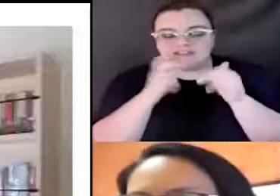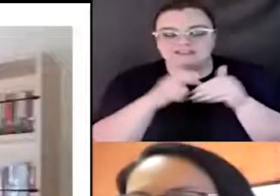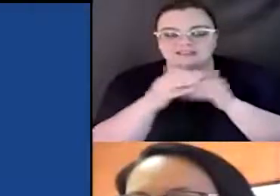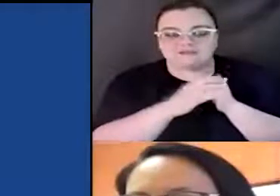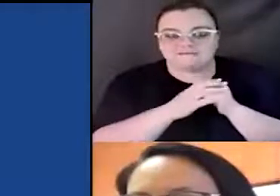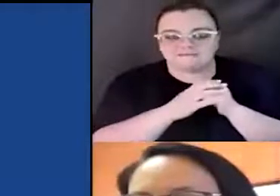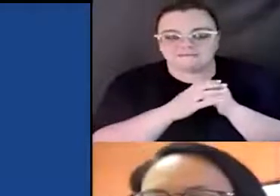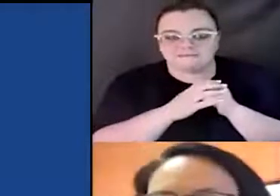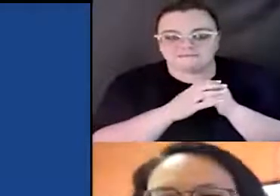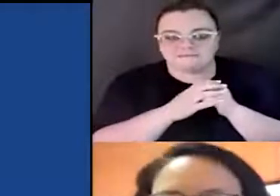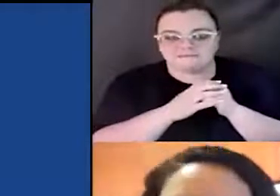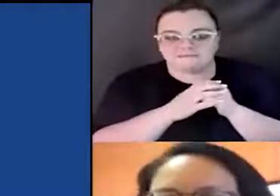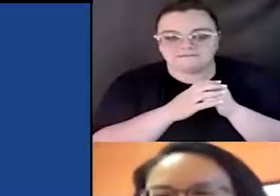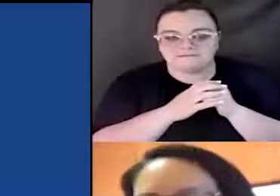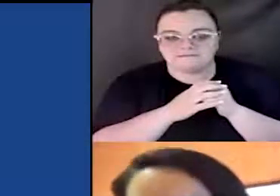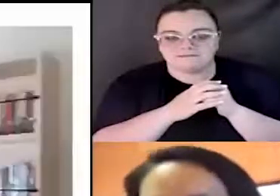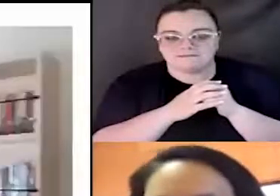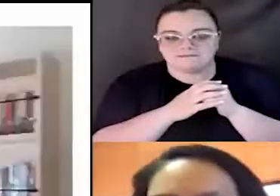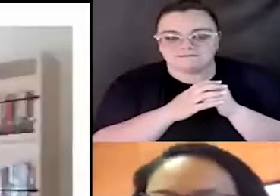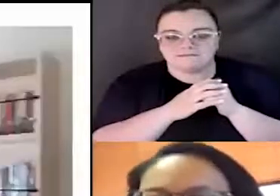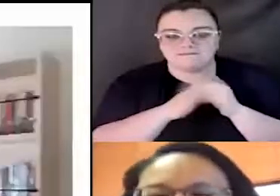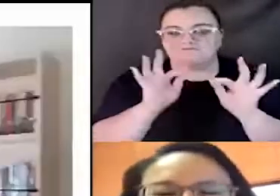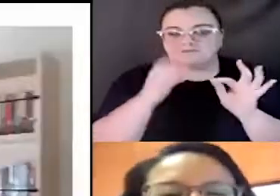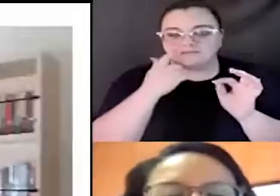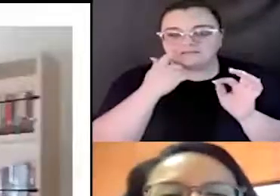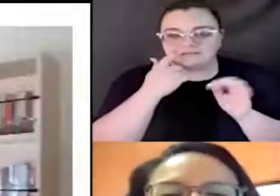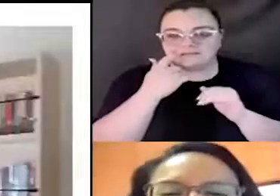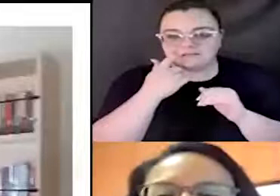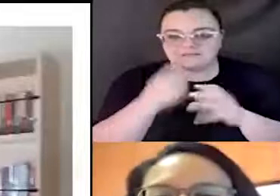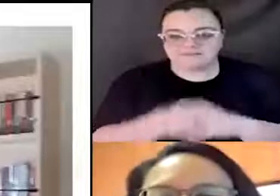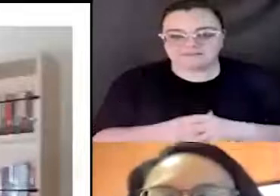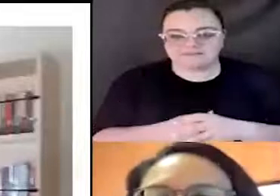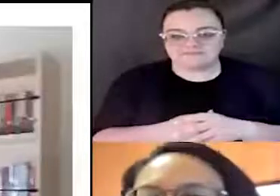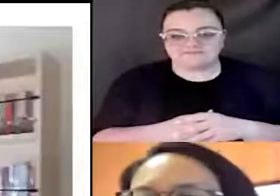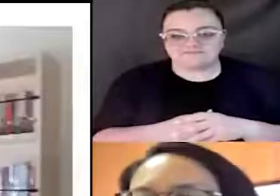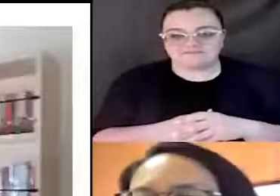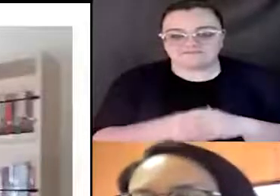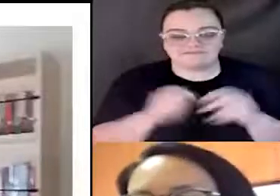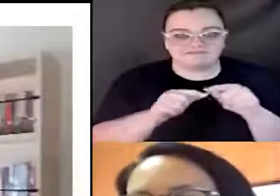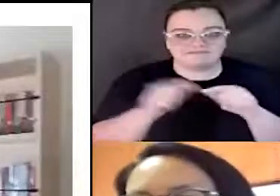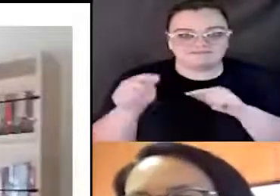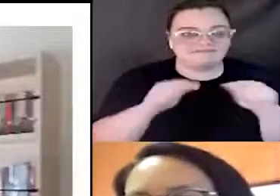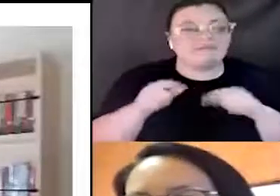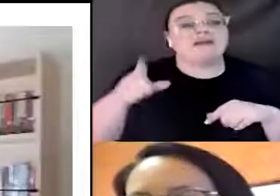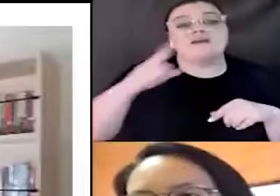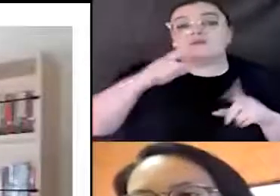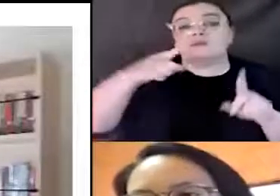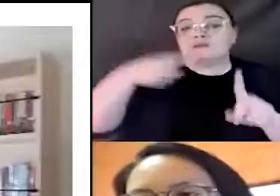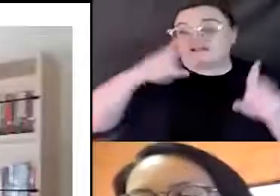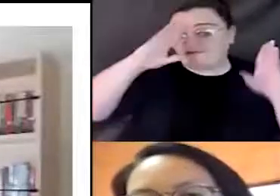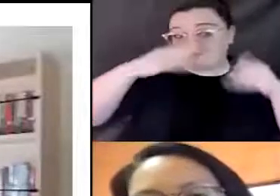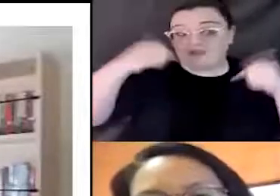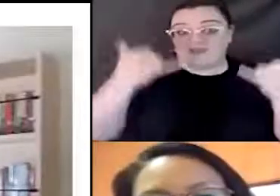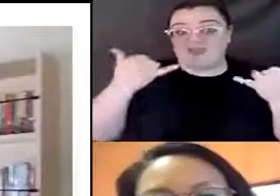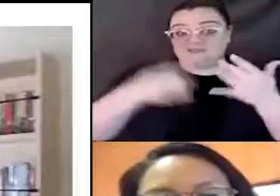that. But the list there, thanks. So the main focus for this project was